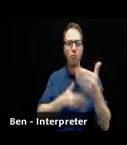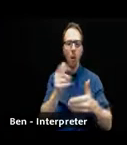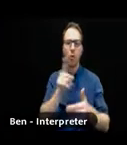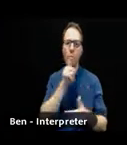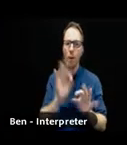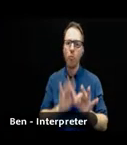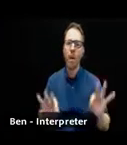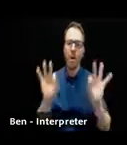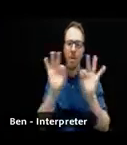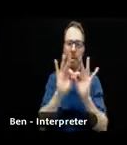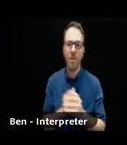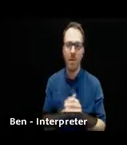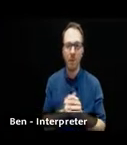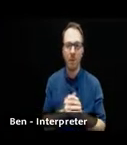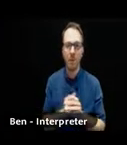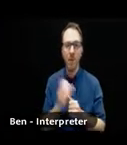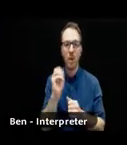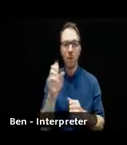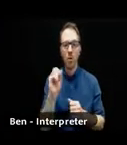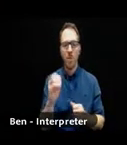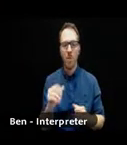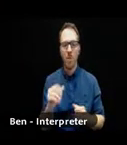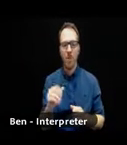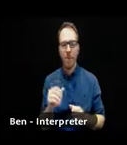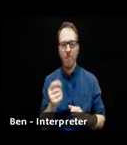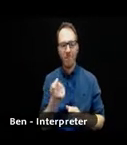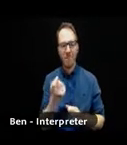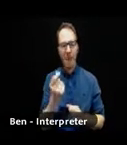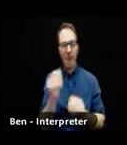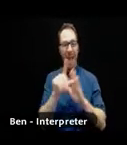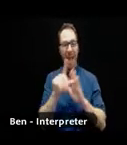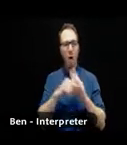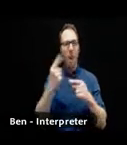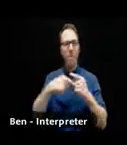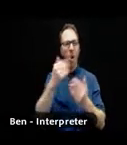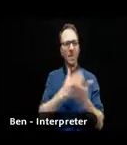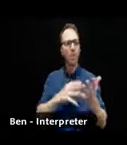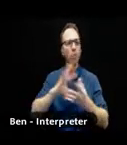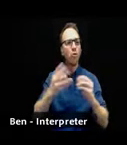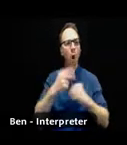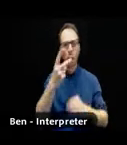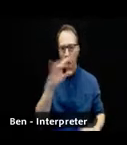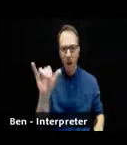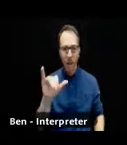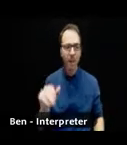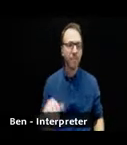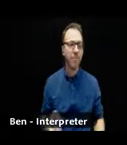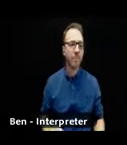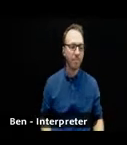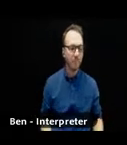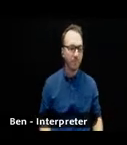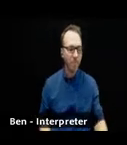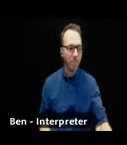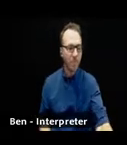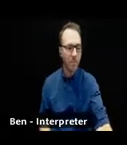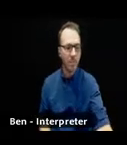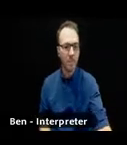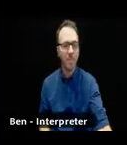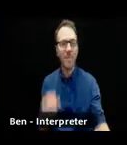critical. So a little bit of background about what some of these stories look like. You know, in the